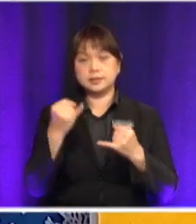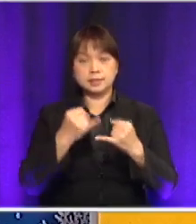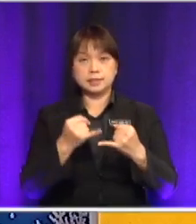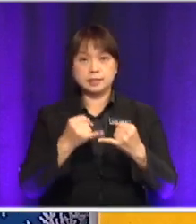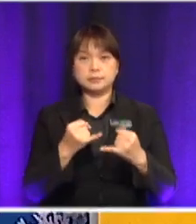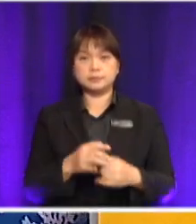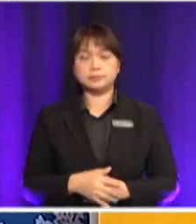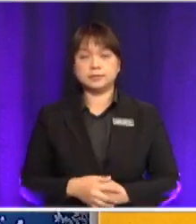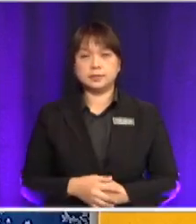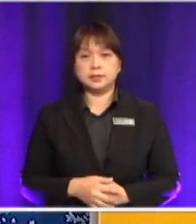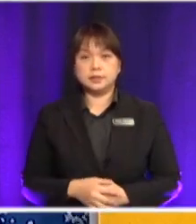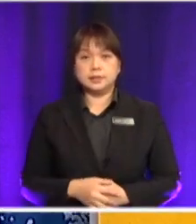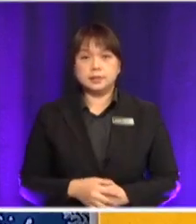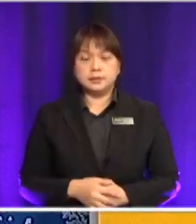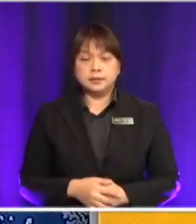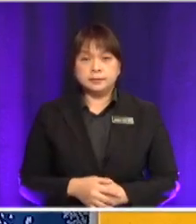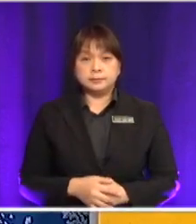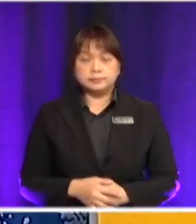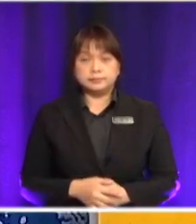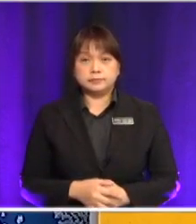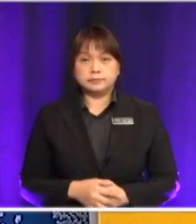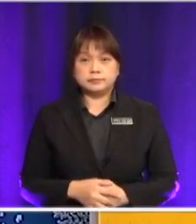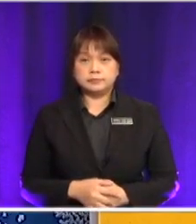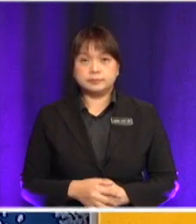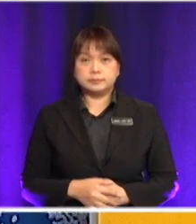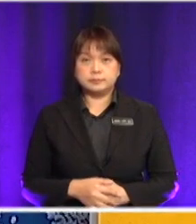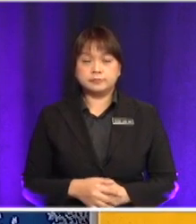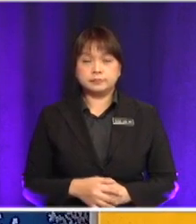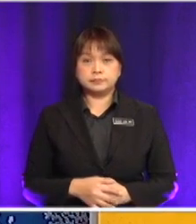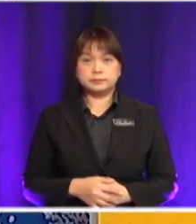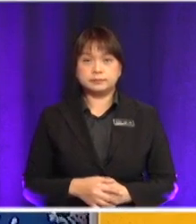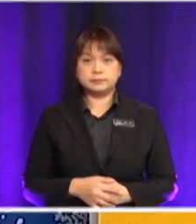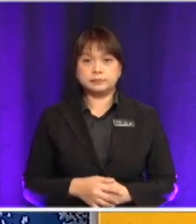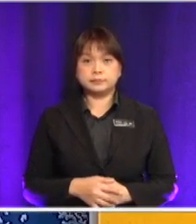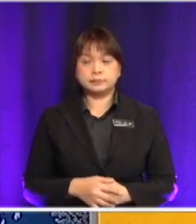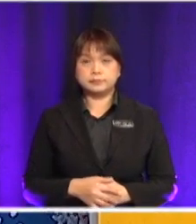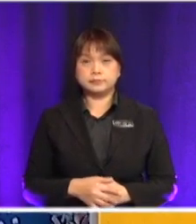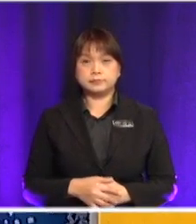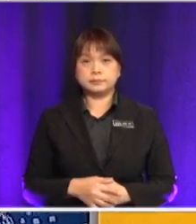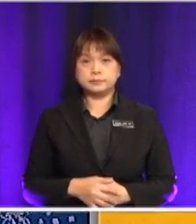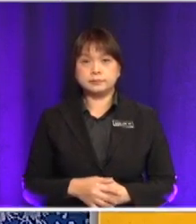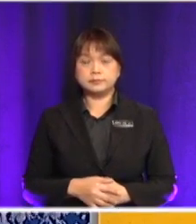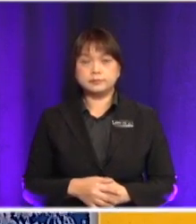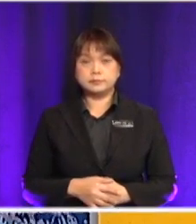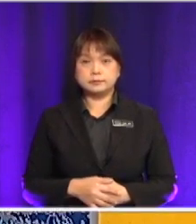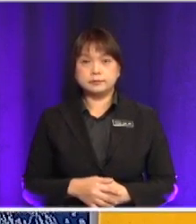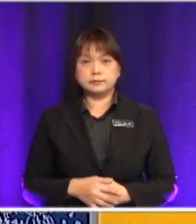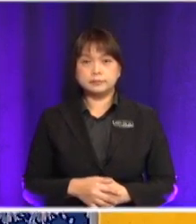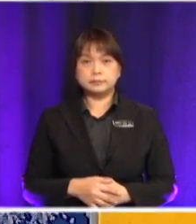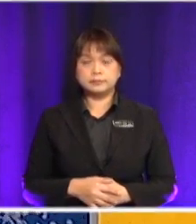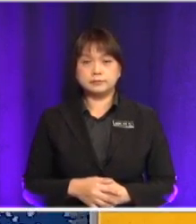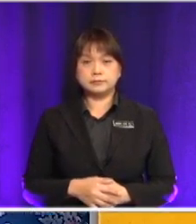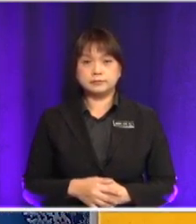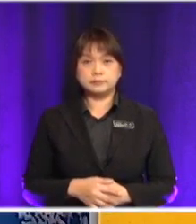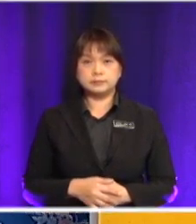and 7. I'm pretty sure they have all read paragraph 6 and 7 also. I've read it too as well. Wonderful. Would you like to try? So what's your summary? Okay, I'll give it